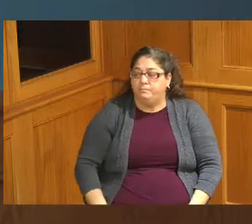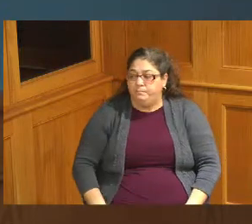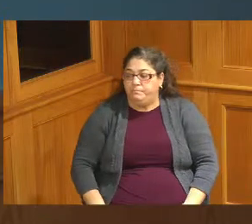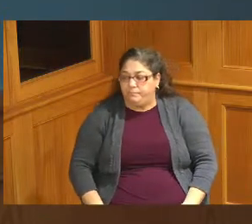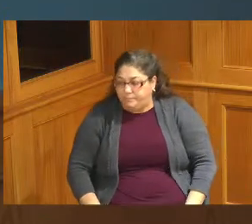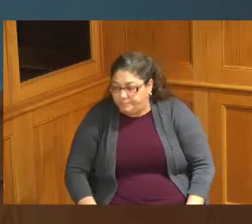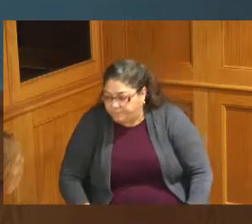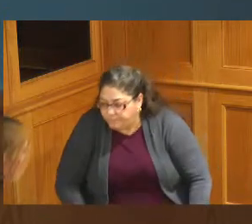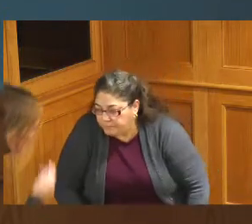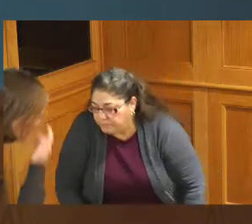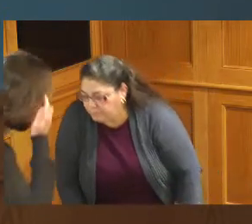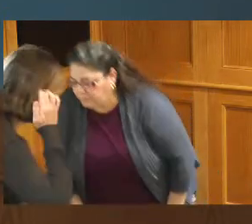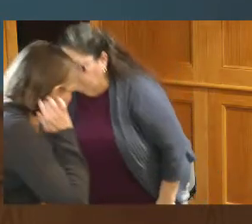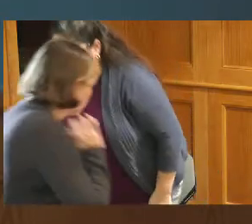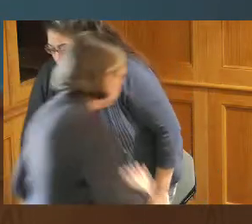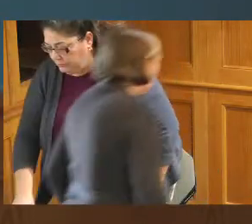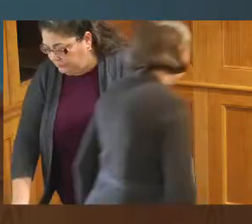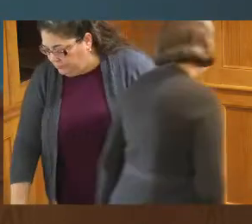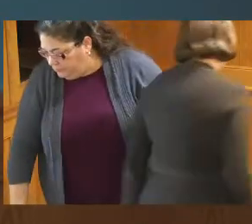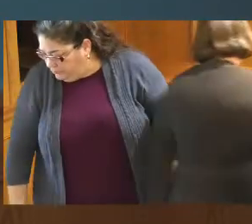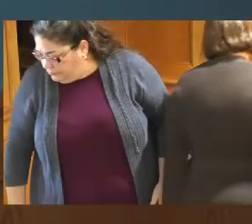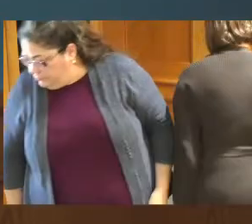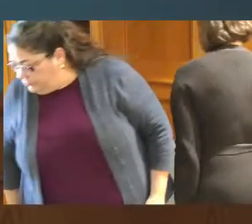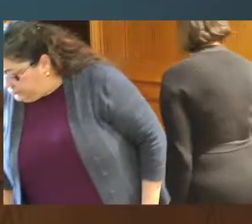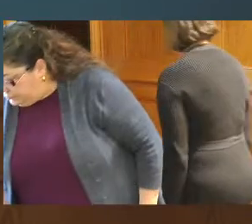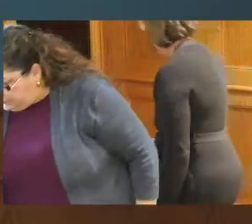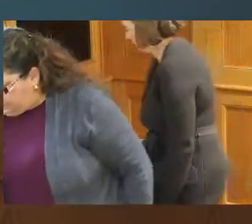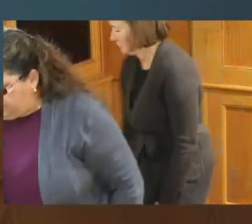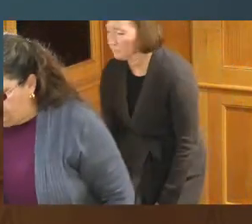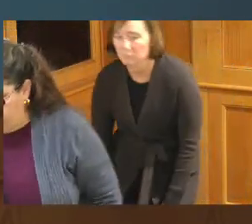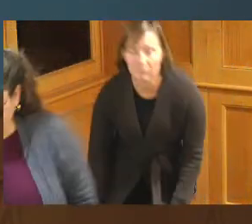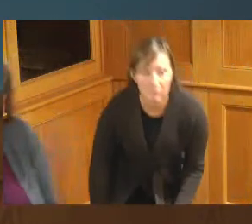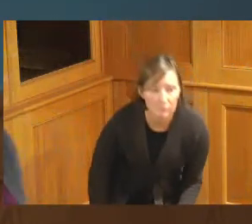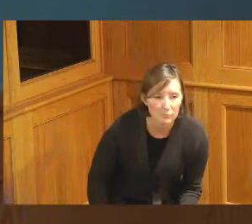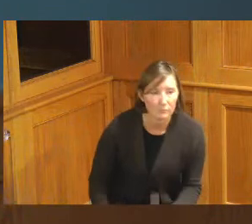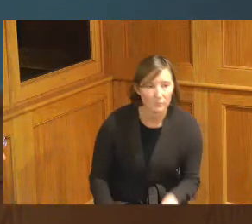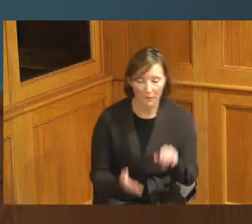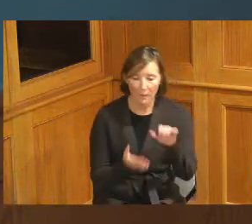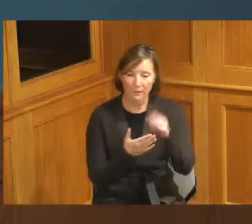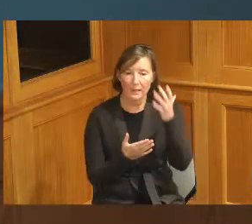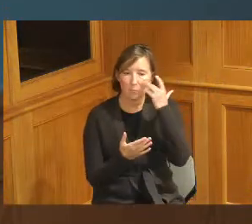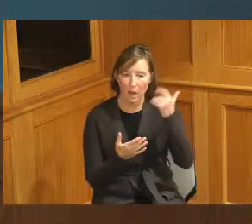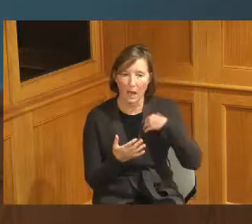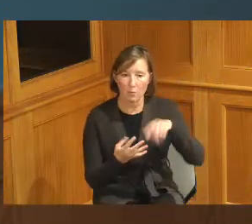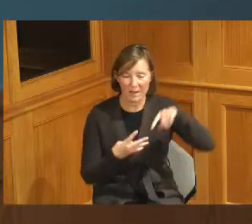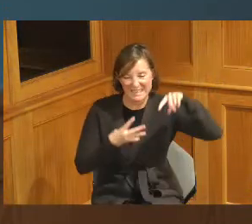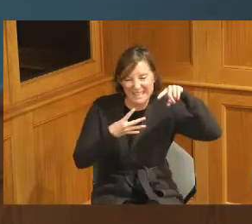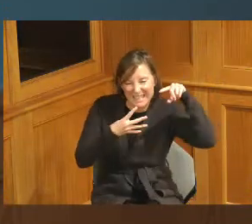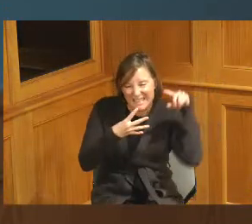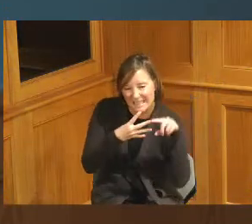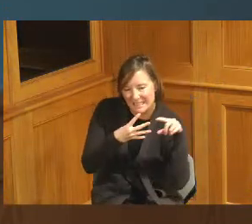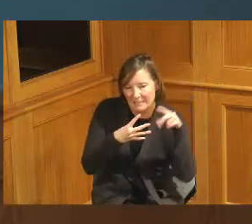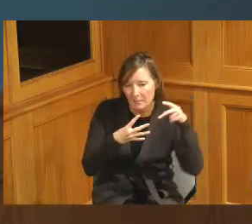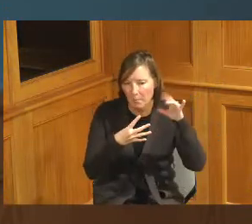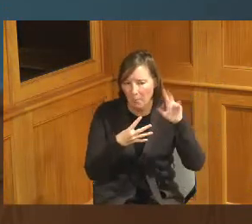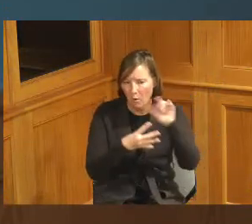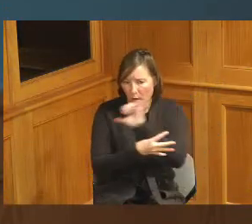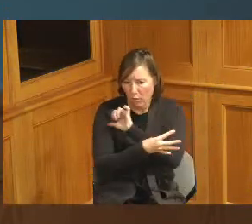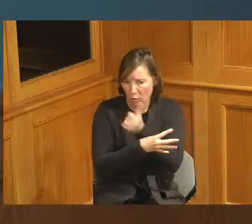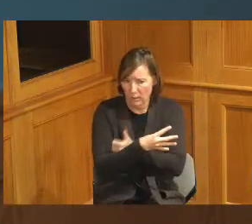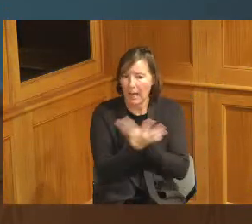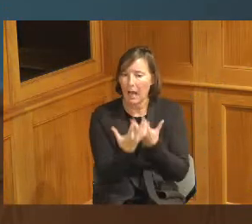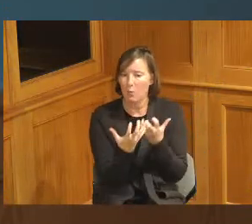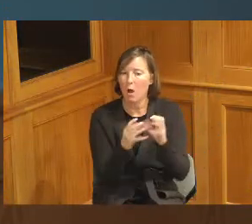on this particular line item, now I would want it to be specific, to be honest. If Port Authority is specific, I think it should